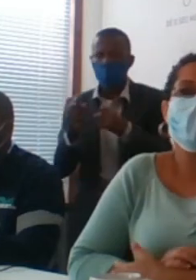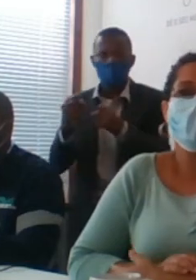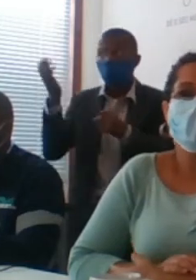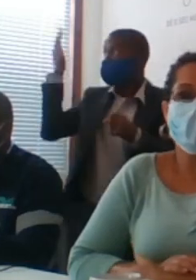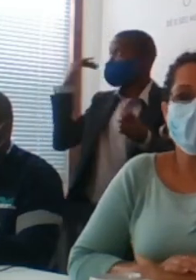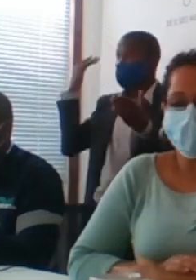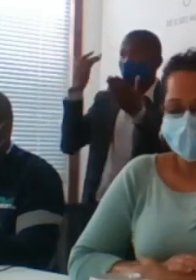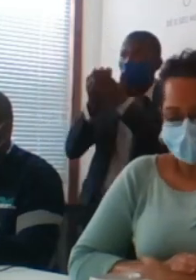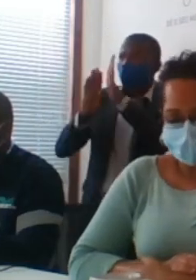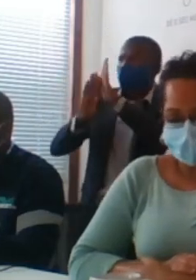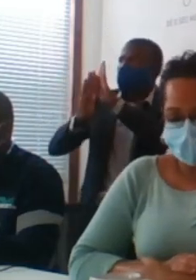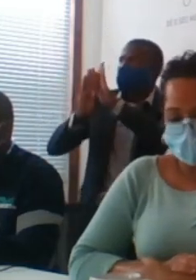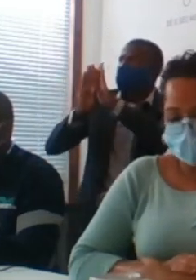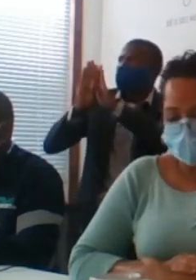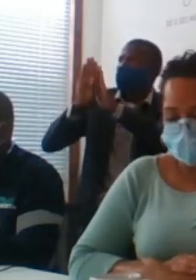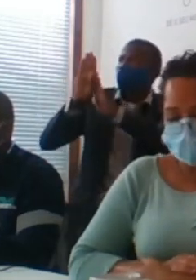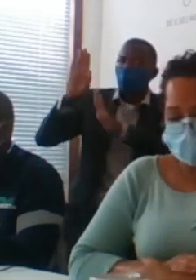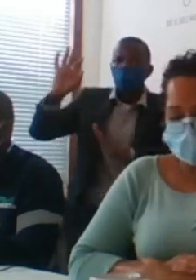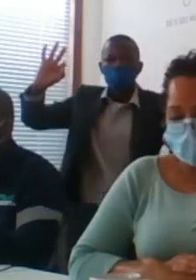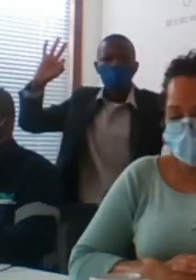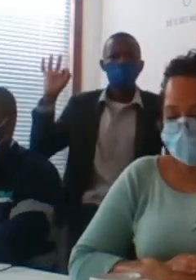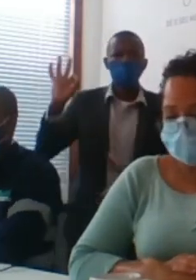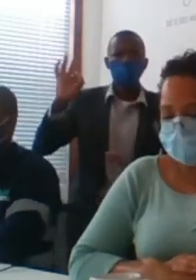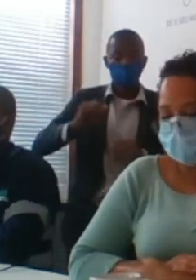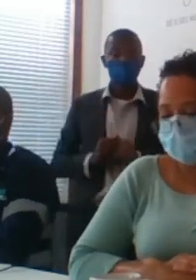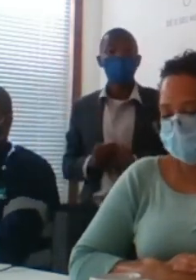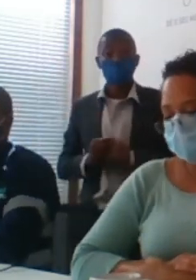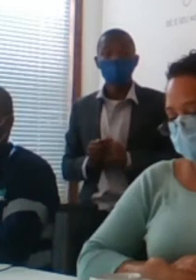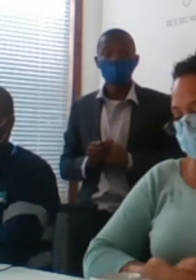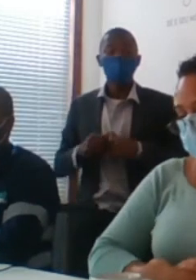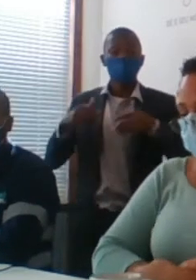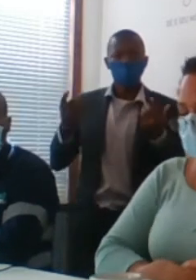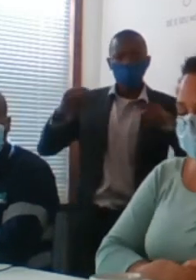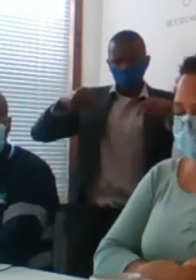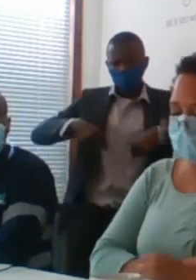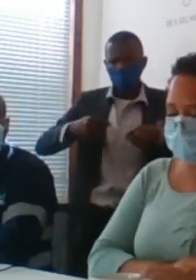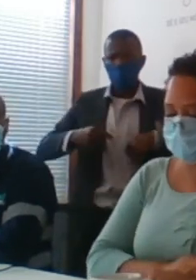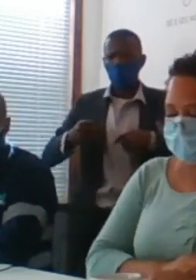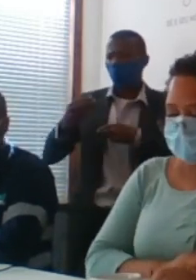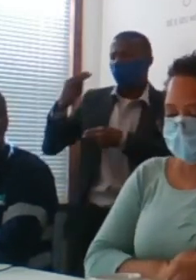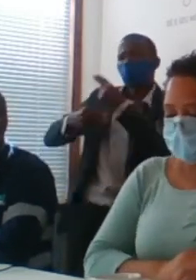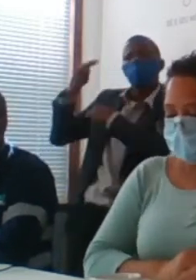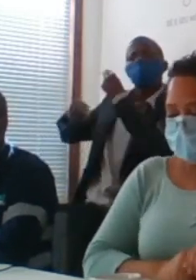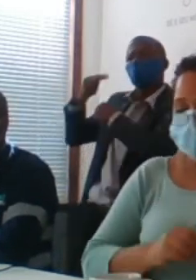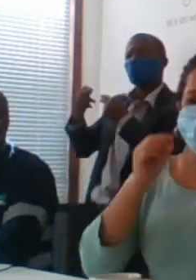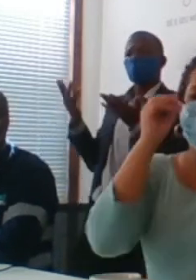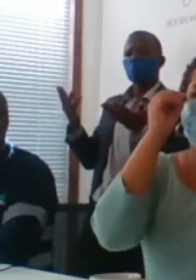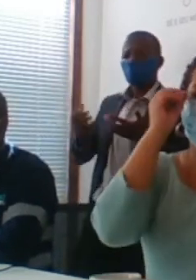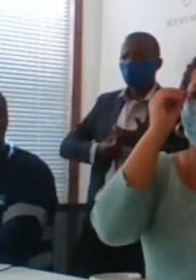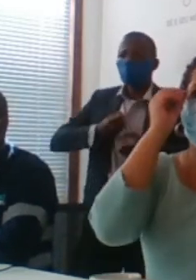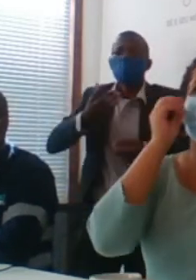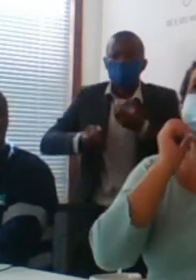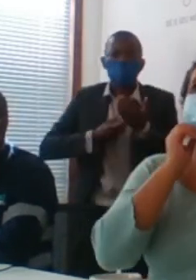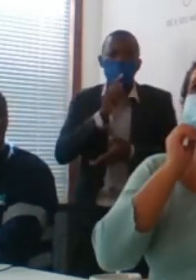successful. They are both going to share a little bit of their story with us. As like